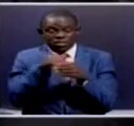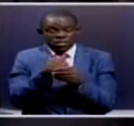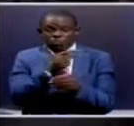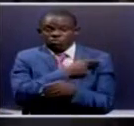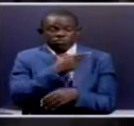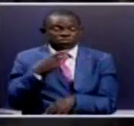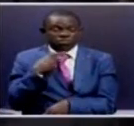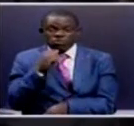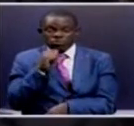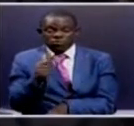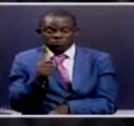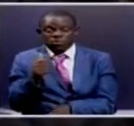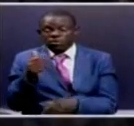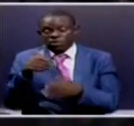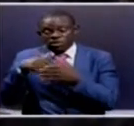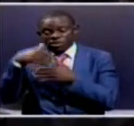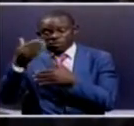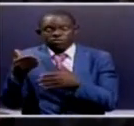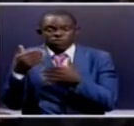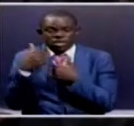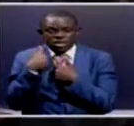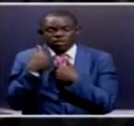Parliament. So, Bwana, we have moved from